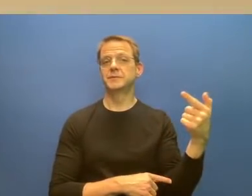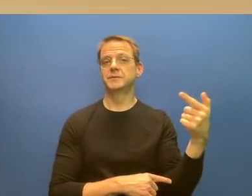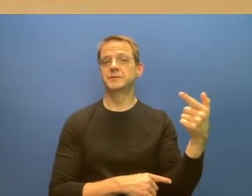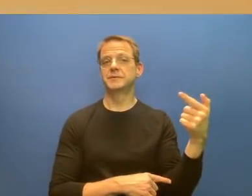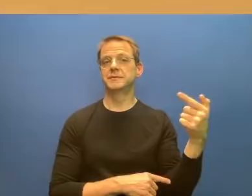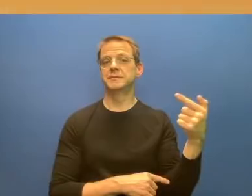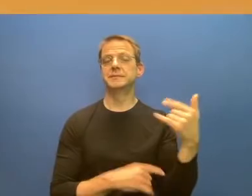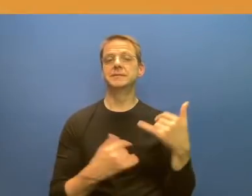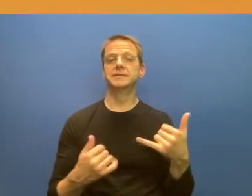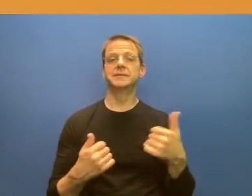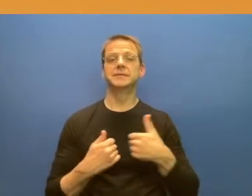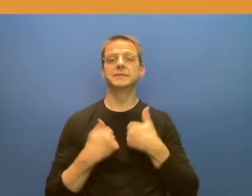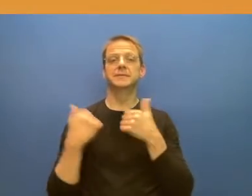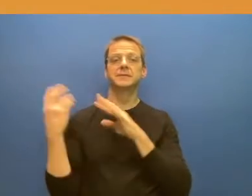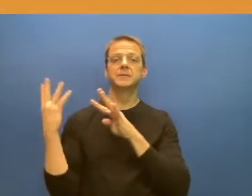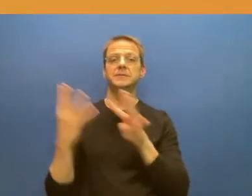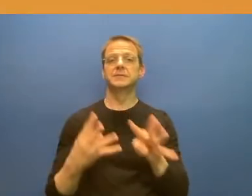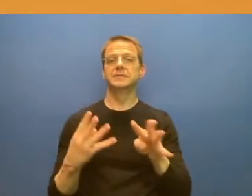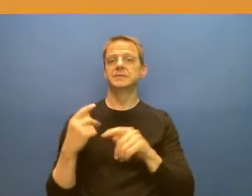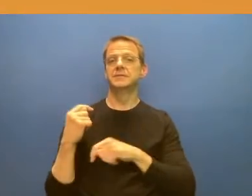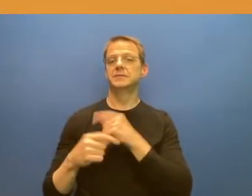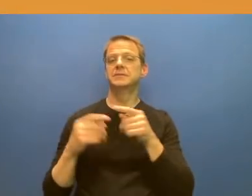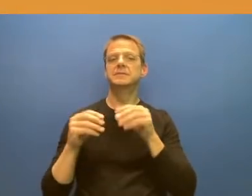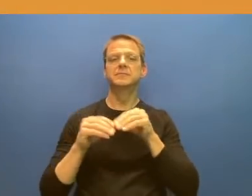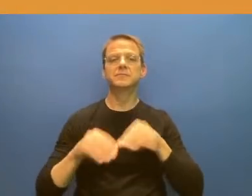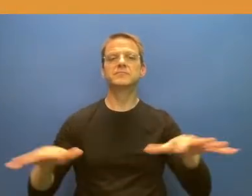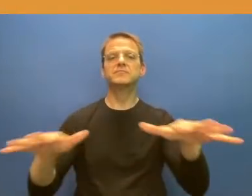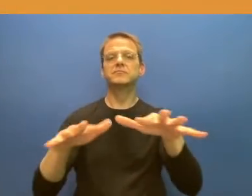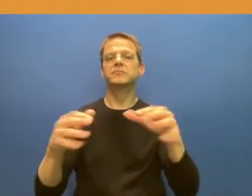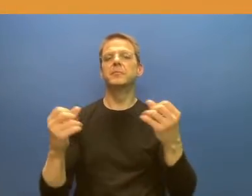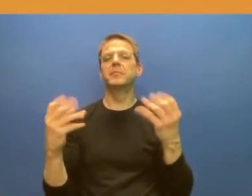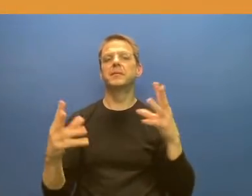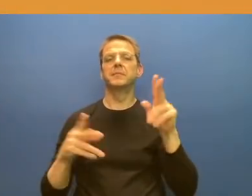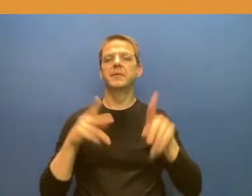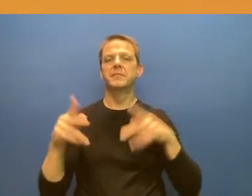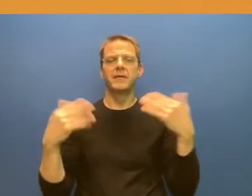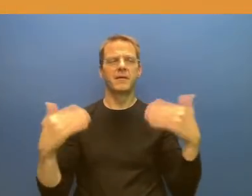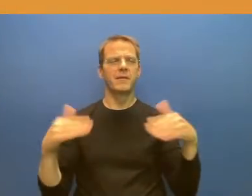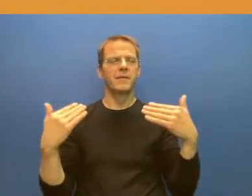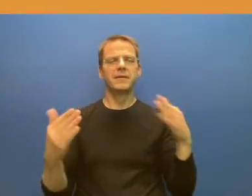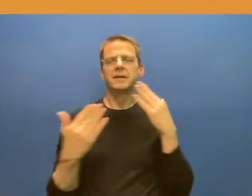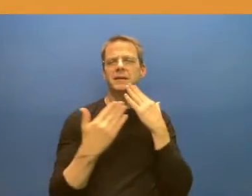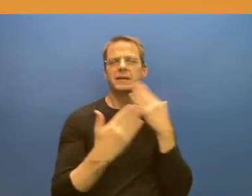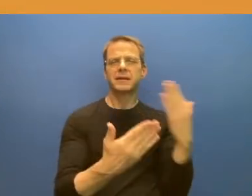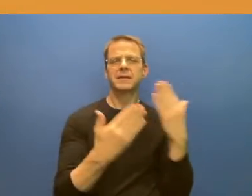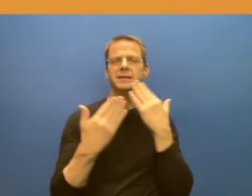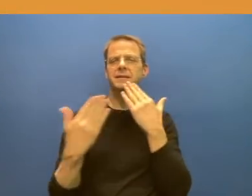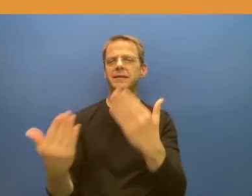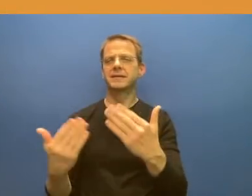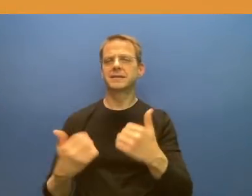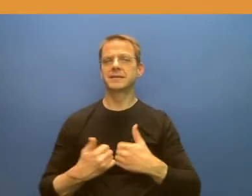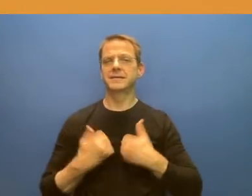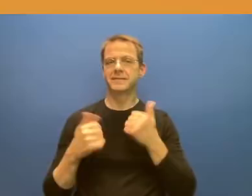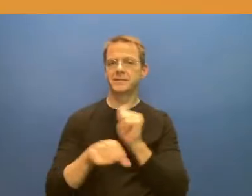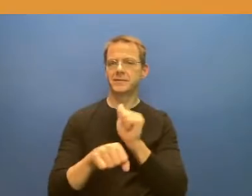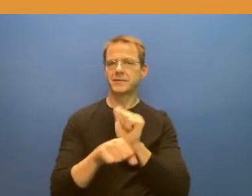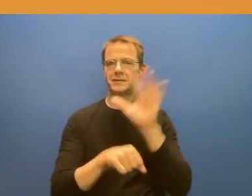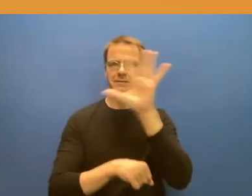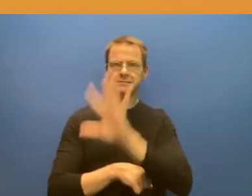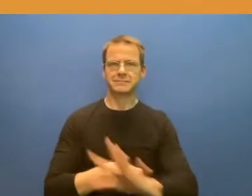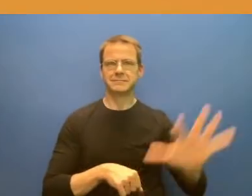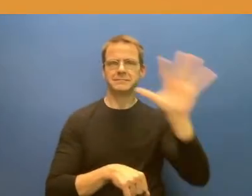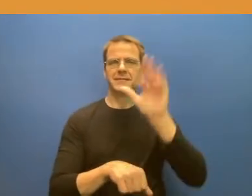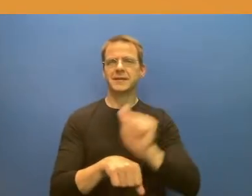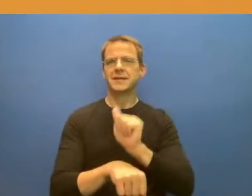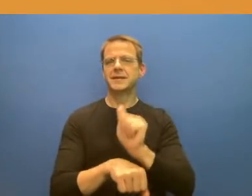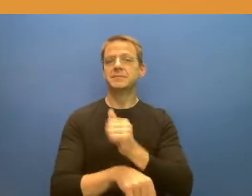live streaming from the traditional and ancestral territory of many peoples. We are grateful to live and work in Alberta, a province on the